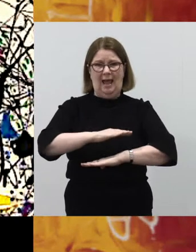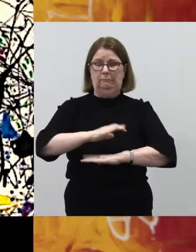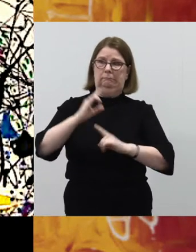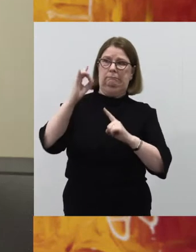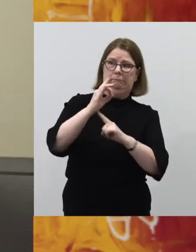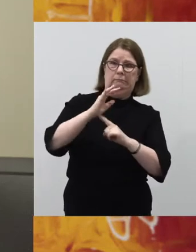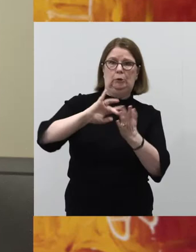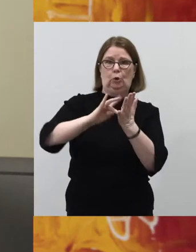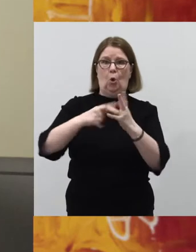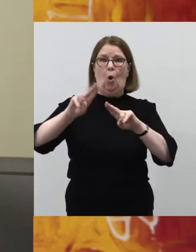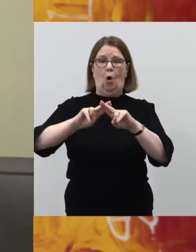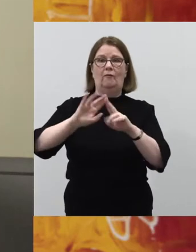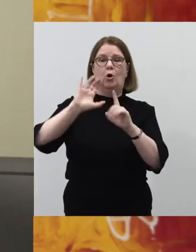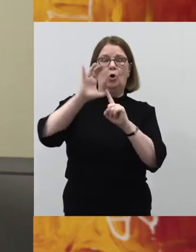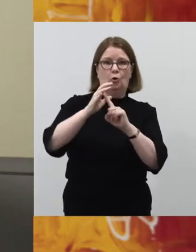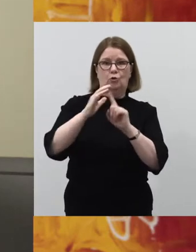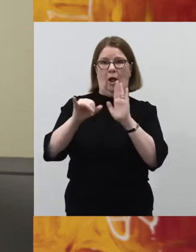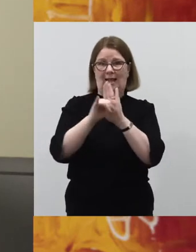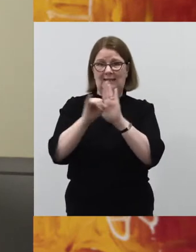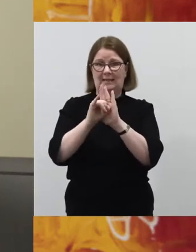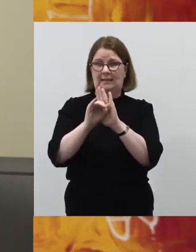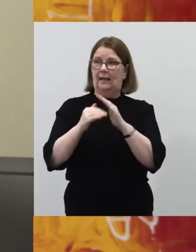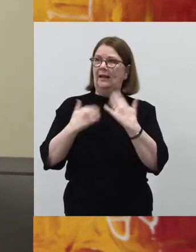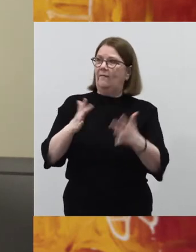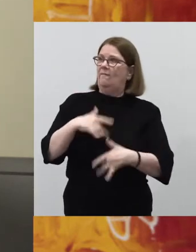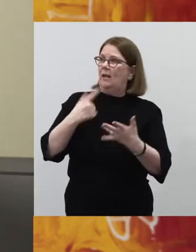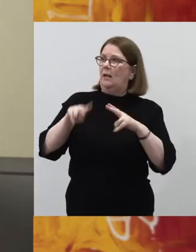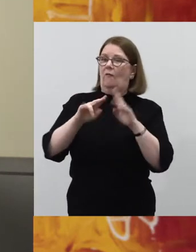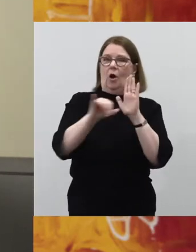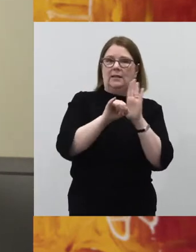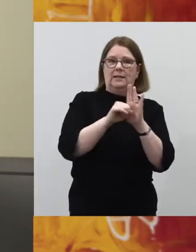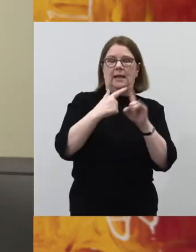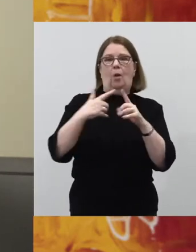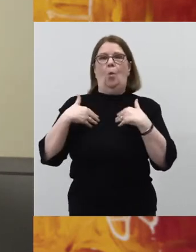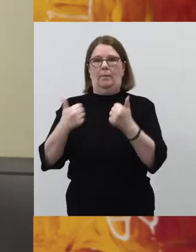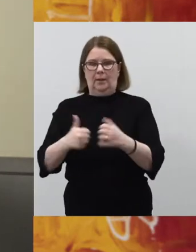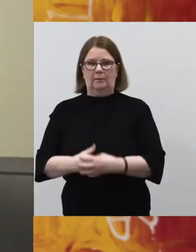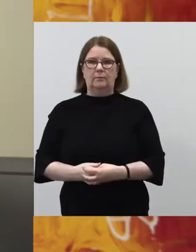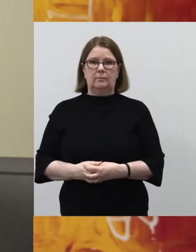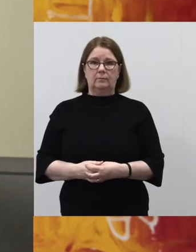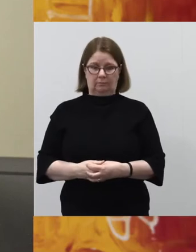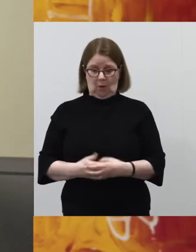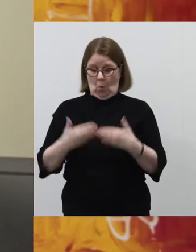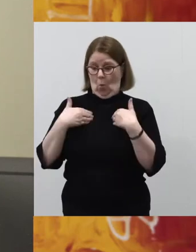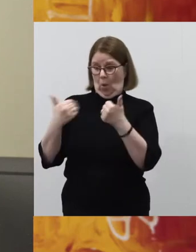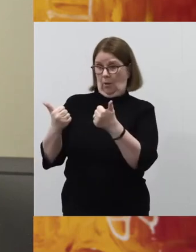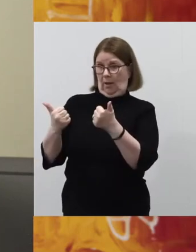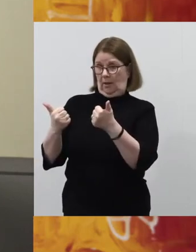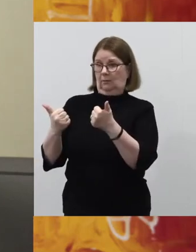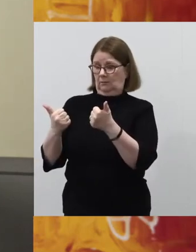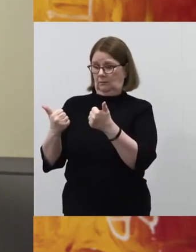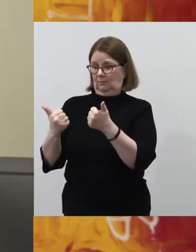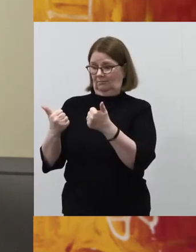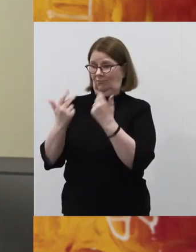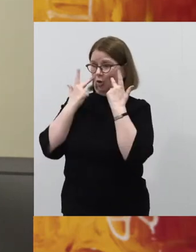many studies on the relationship between the arts, flow, and mental health. Flow-like states have been connected to mindfulness, attention,